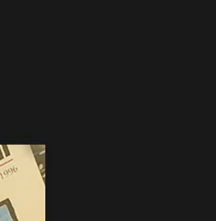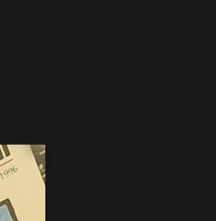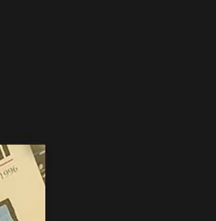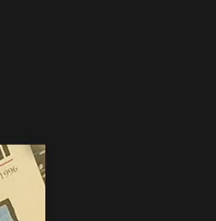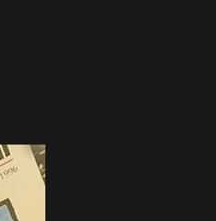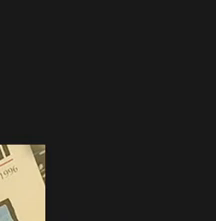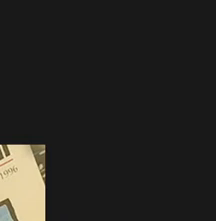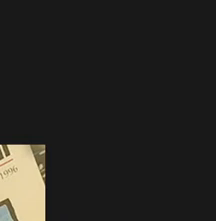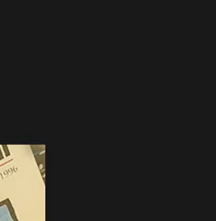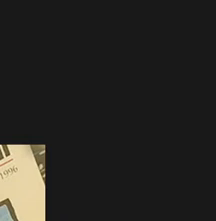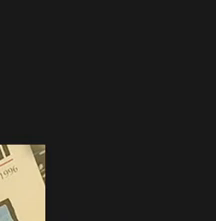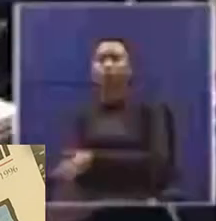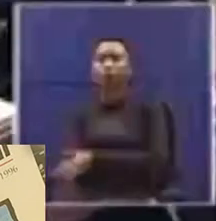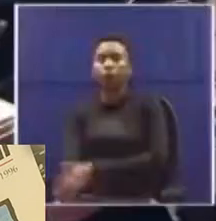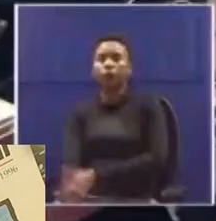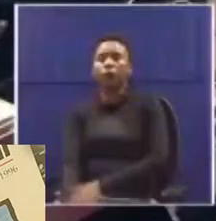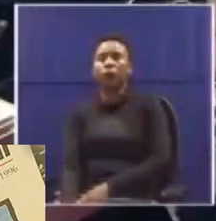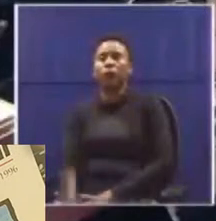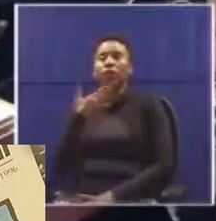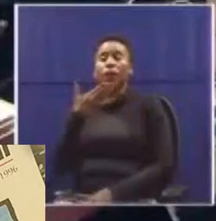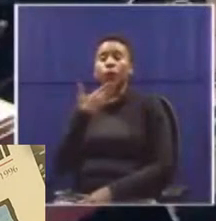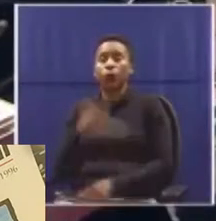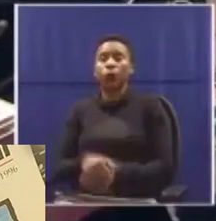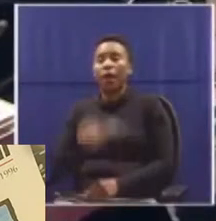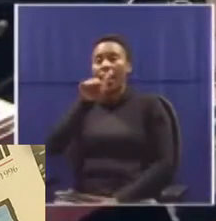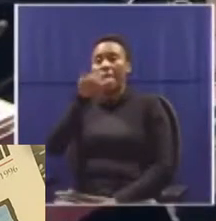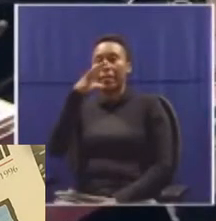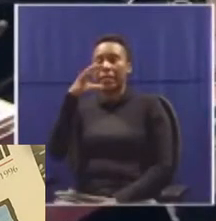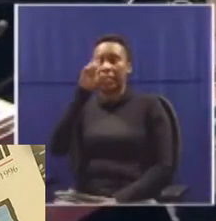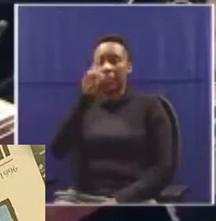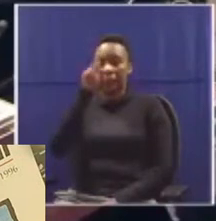else thank you acdp